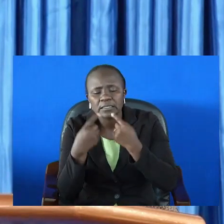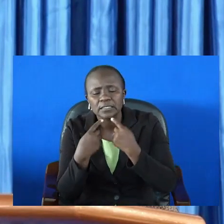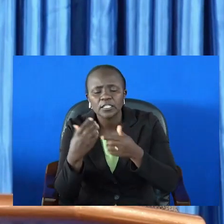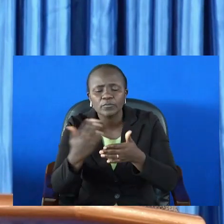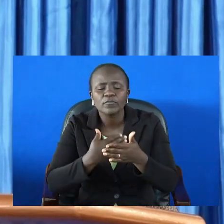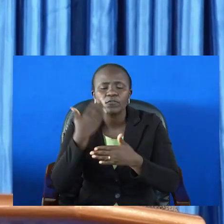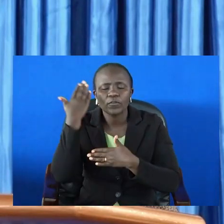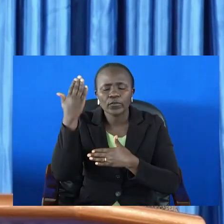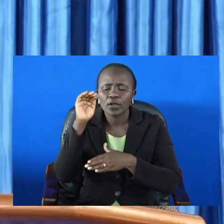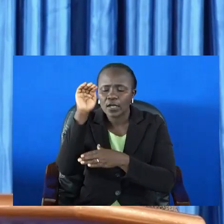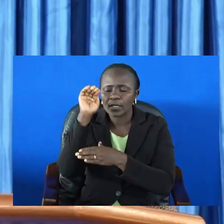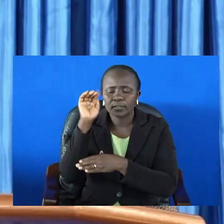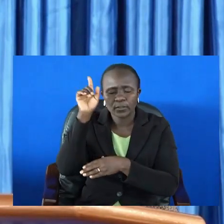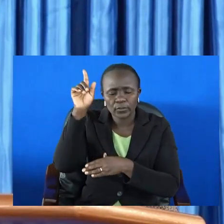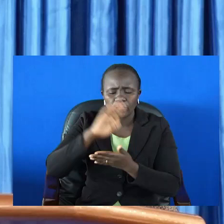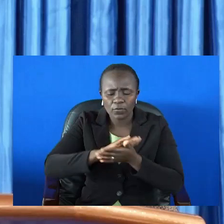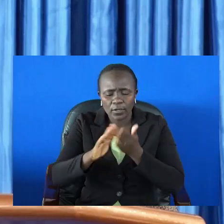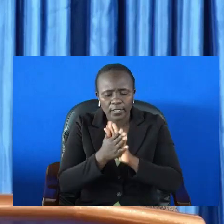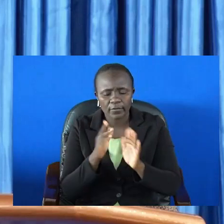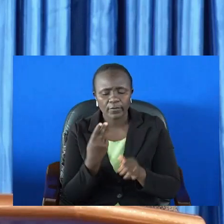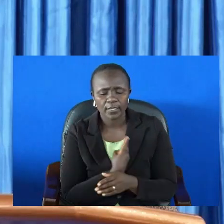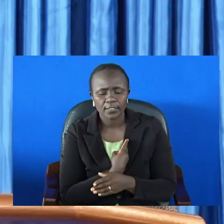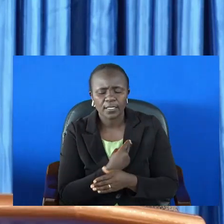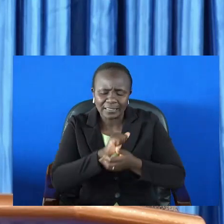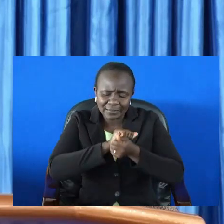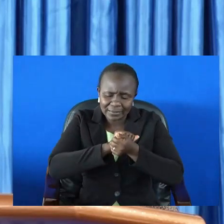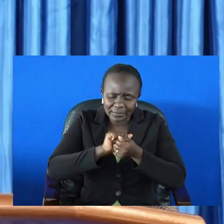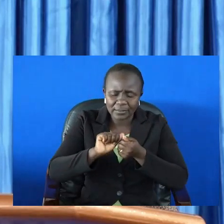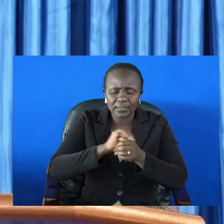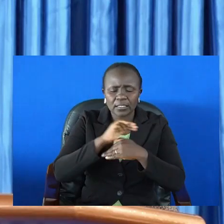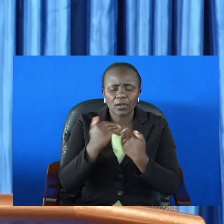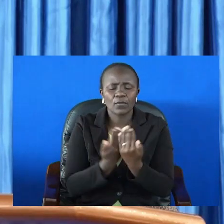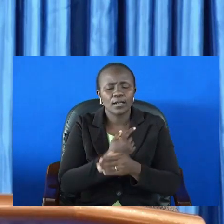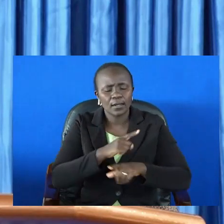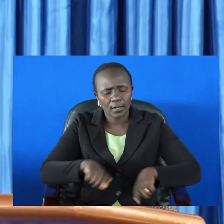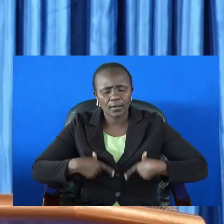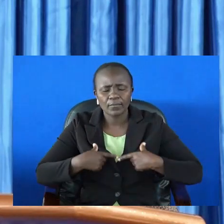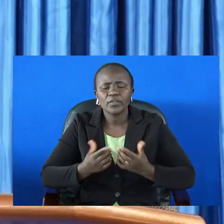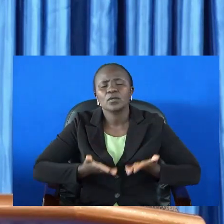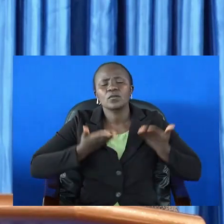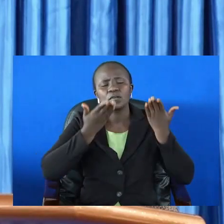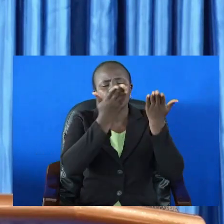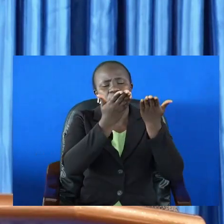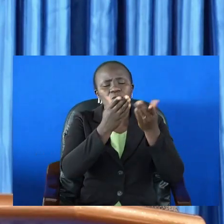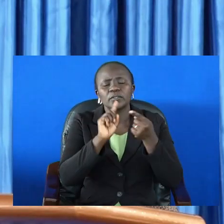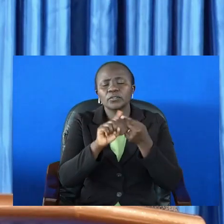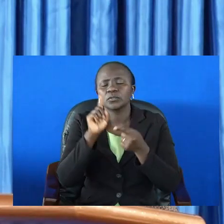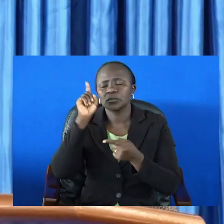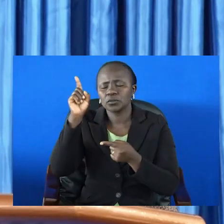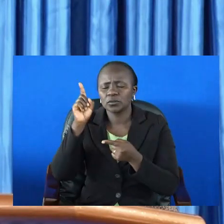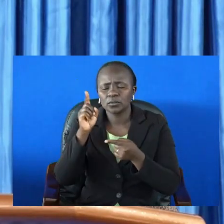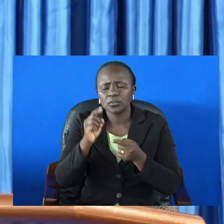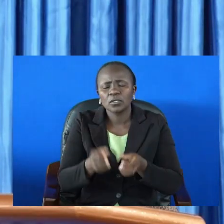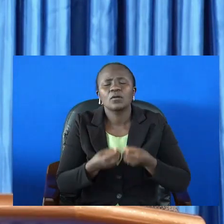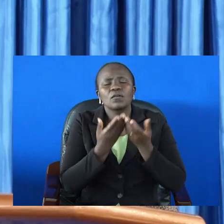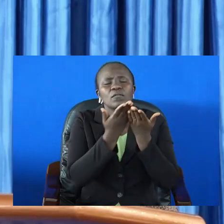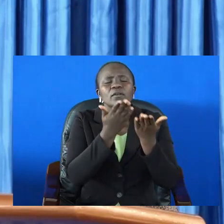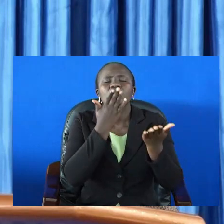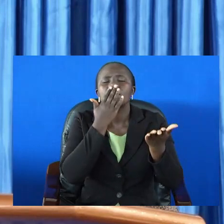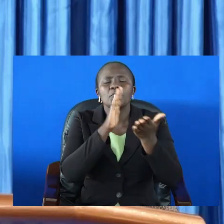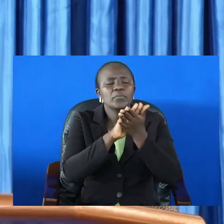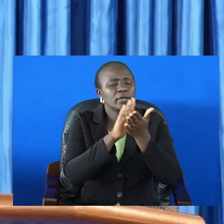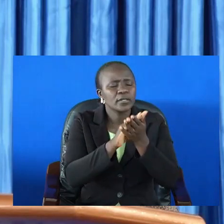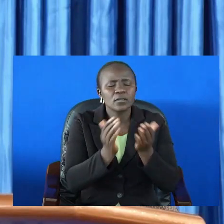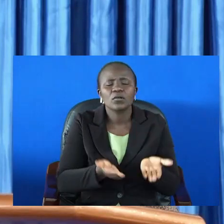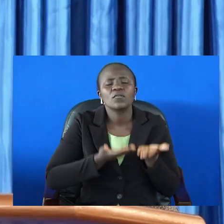you as we ask you to forgive us and cleanse our lives, Lord. We want to offer an offering to you, an offering of praise,